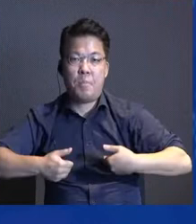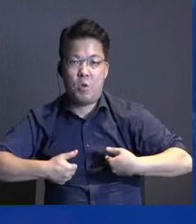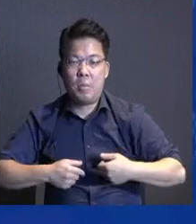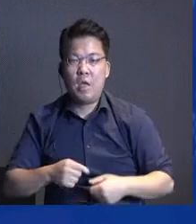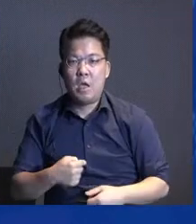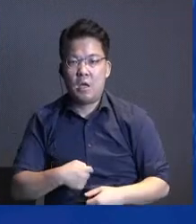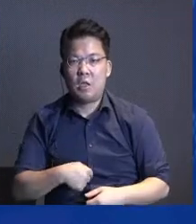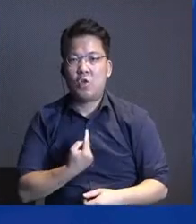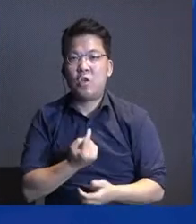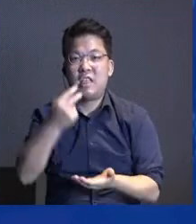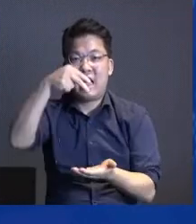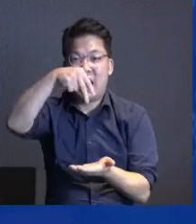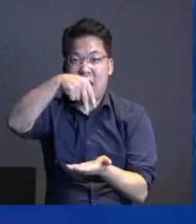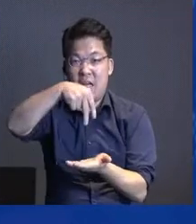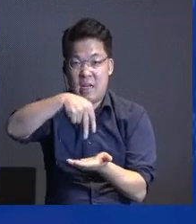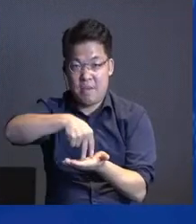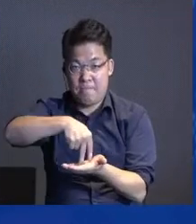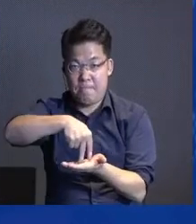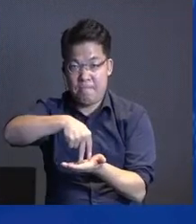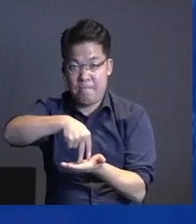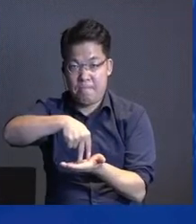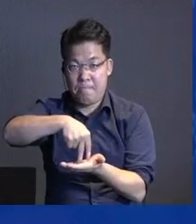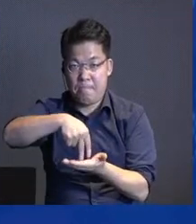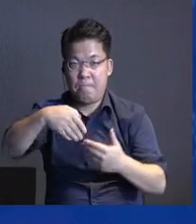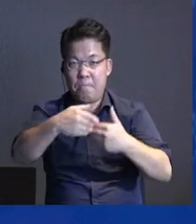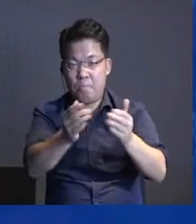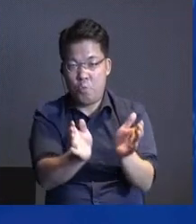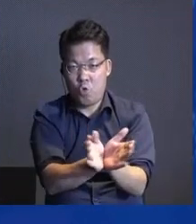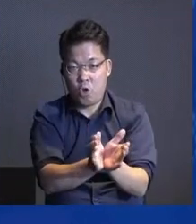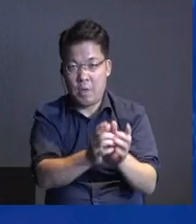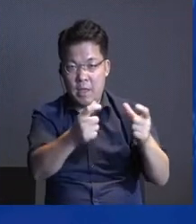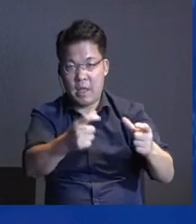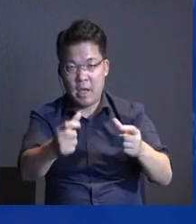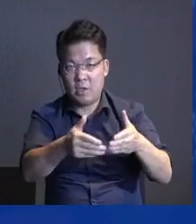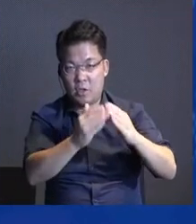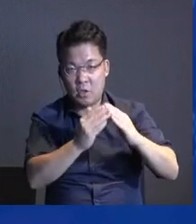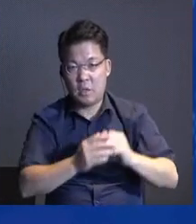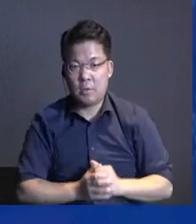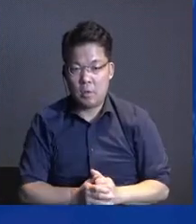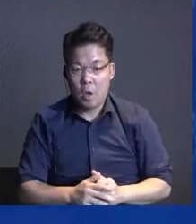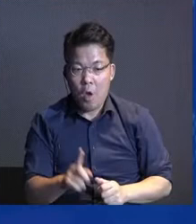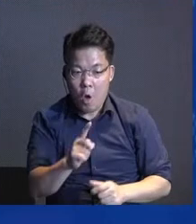area, recruitment of members, election of leaders, and all members meeting.